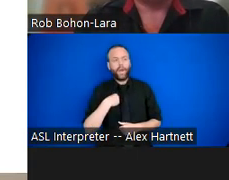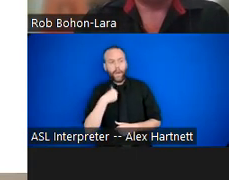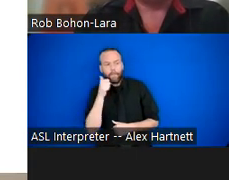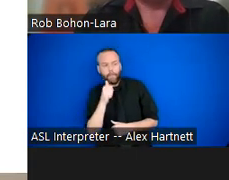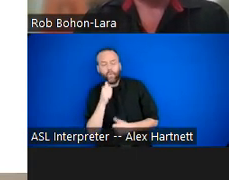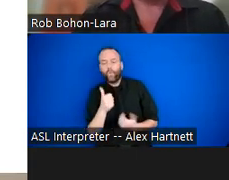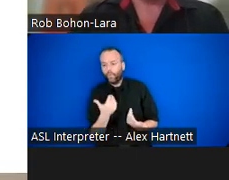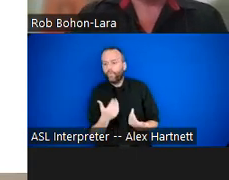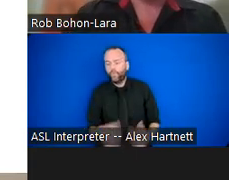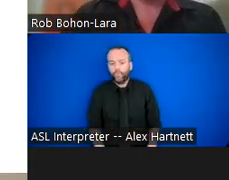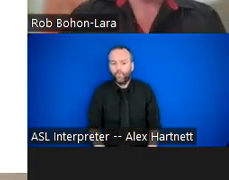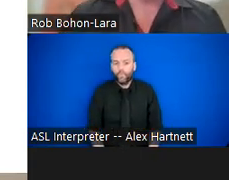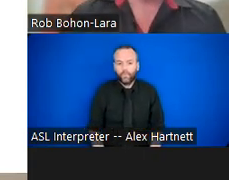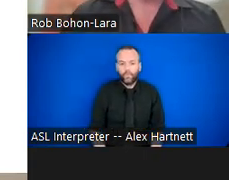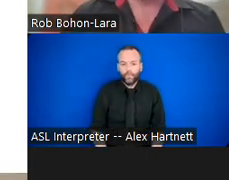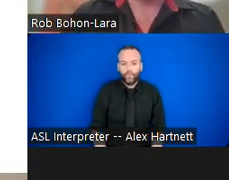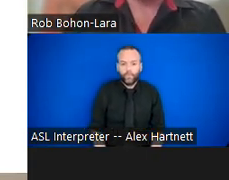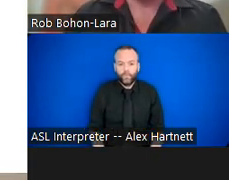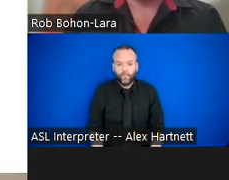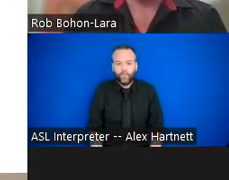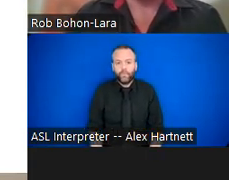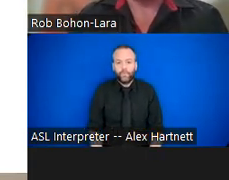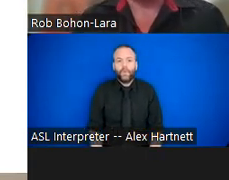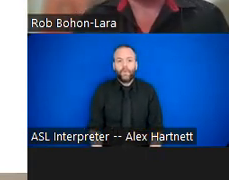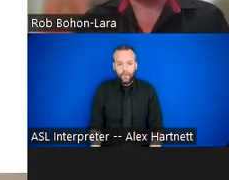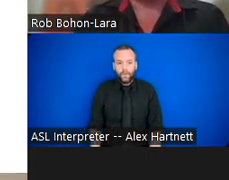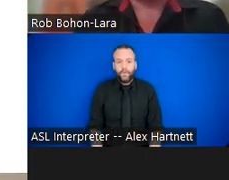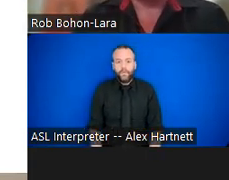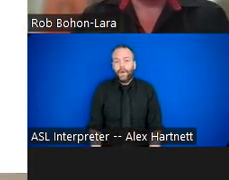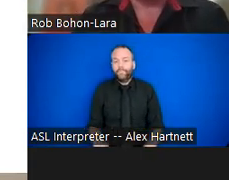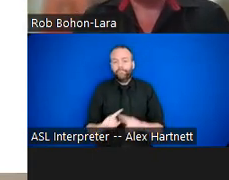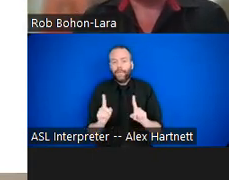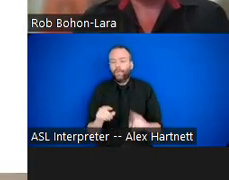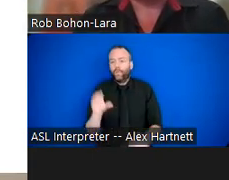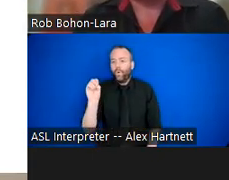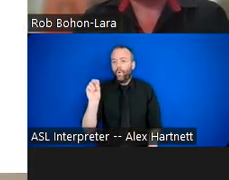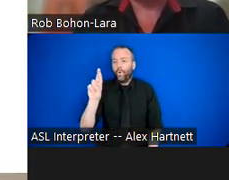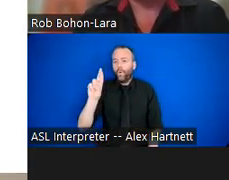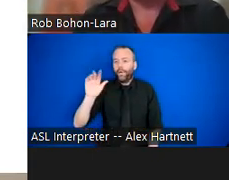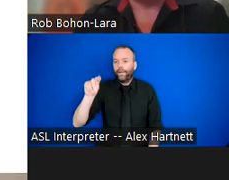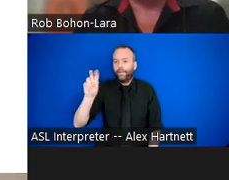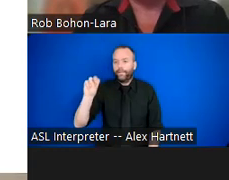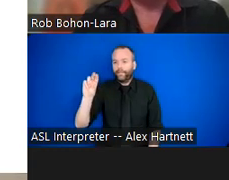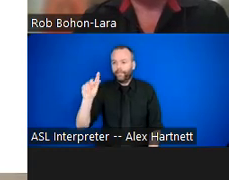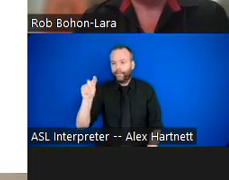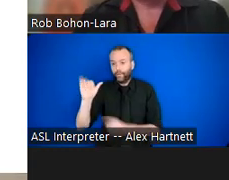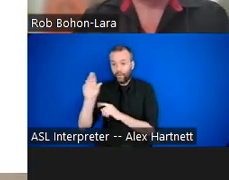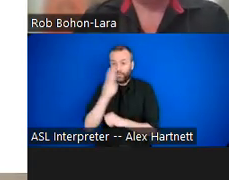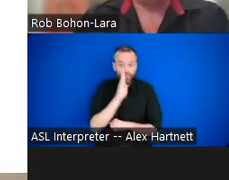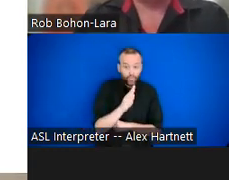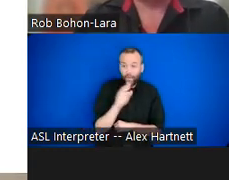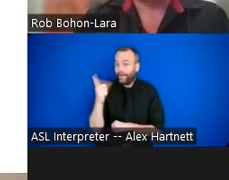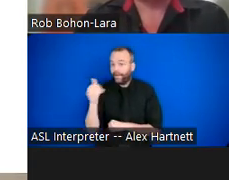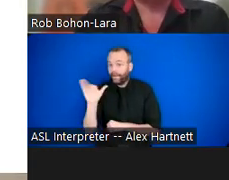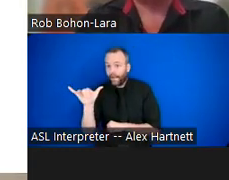identity. Now, sexual orientation, this can be more fluid and may not become clear until later in adolescence or even adulthood.